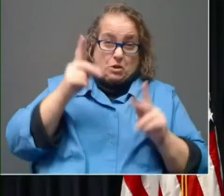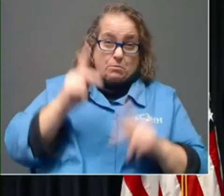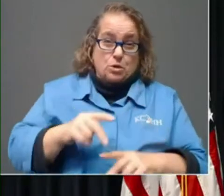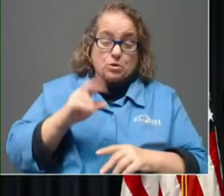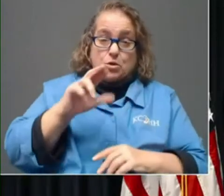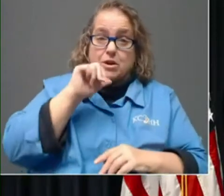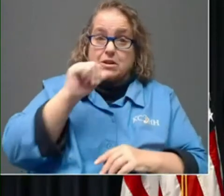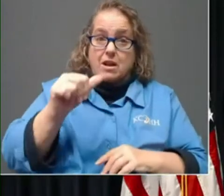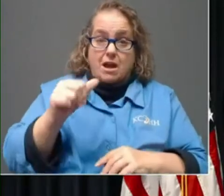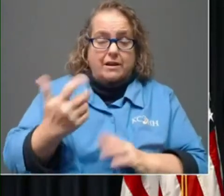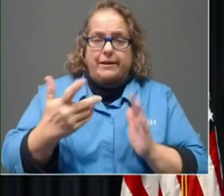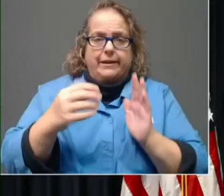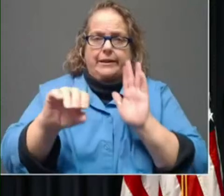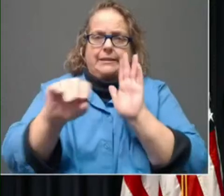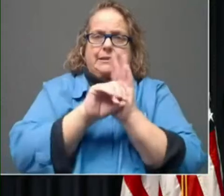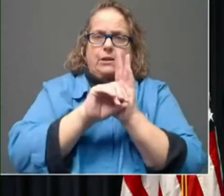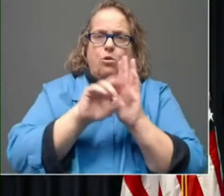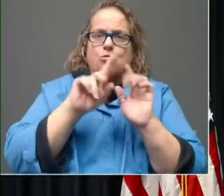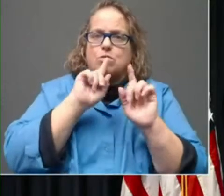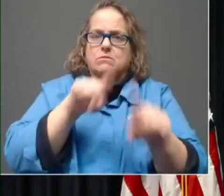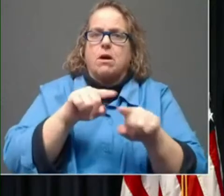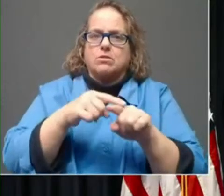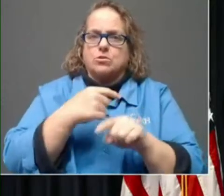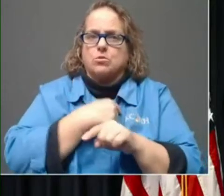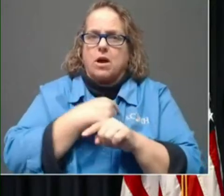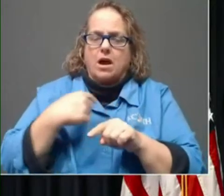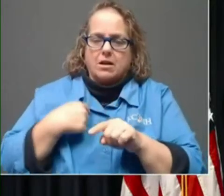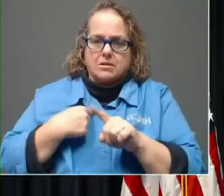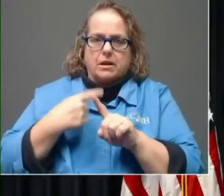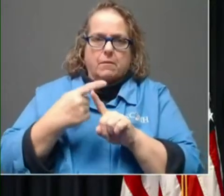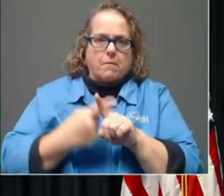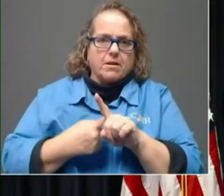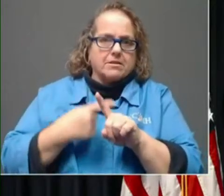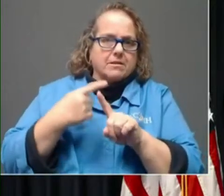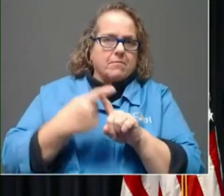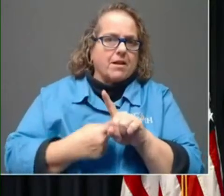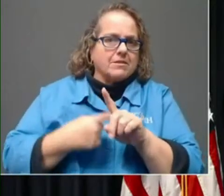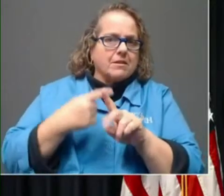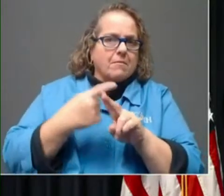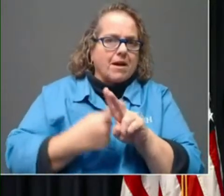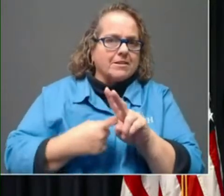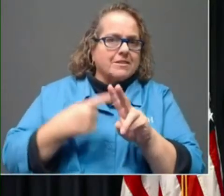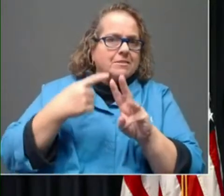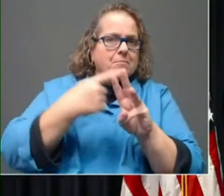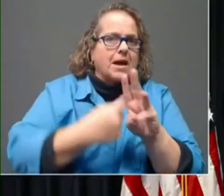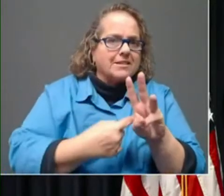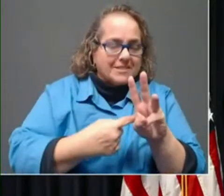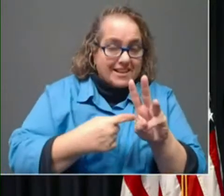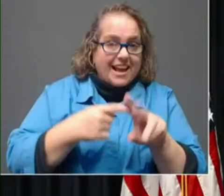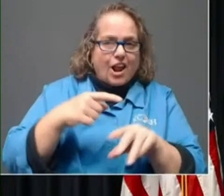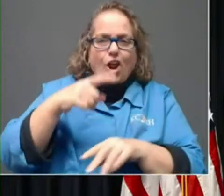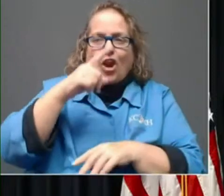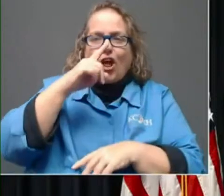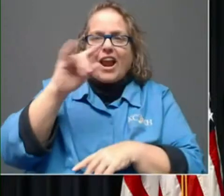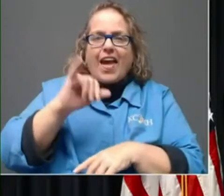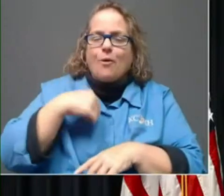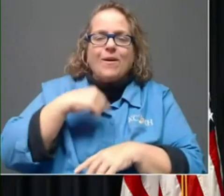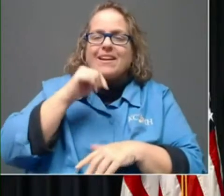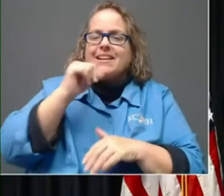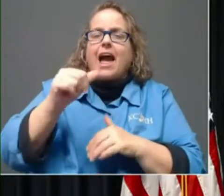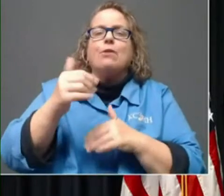zero response, and months have passed, and that sits there looking like we're not processing the claim when we can't process